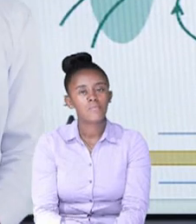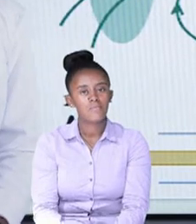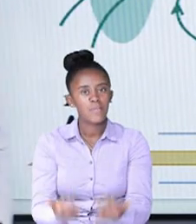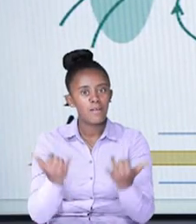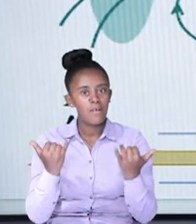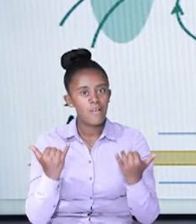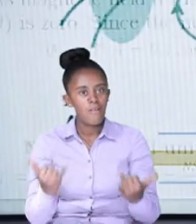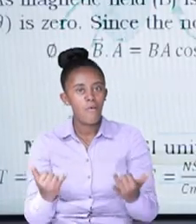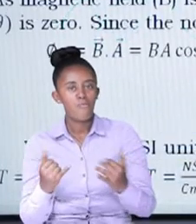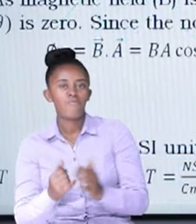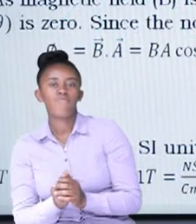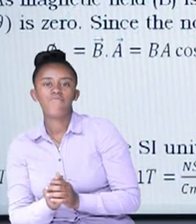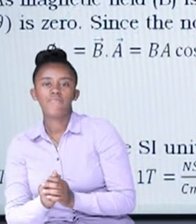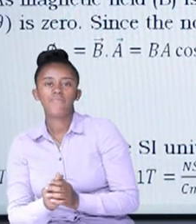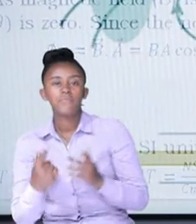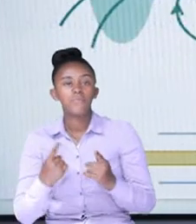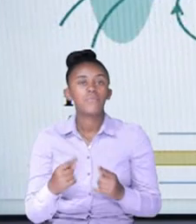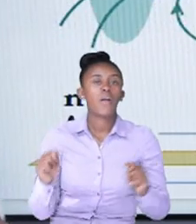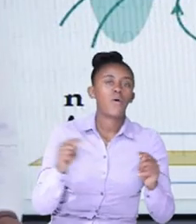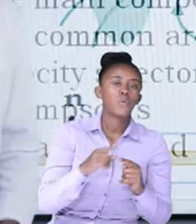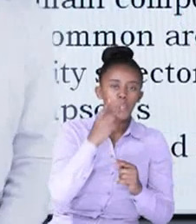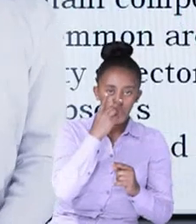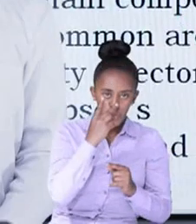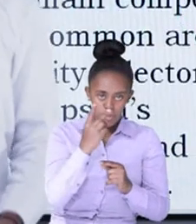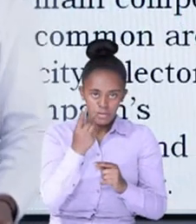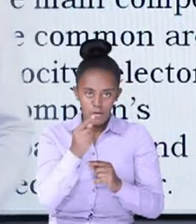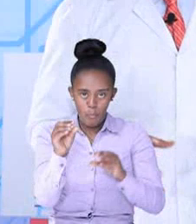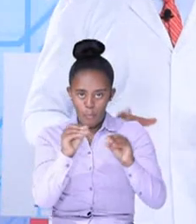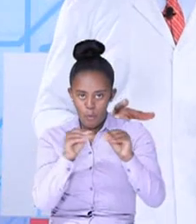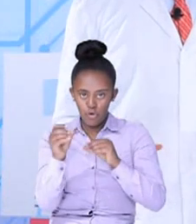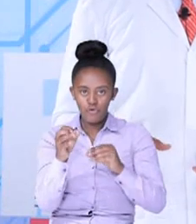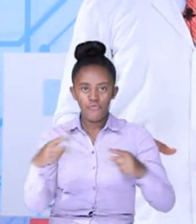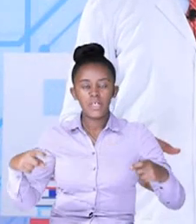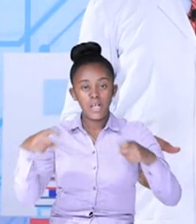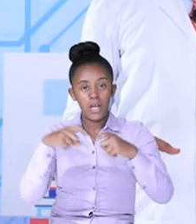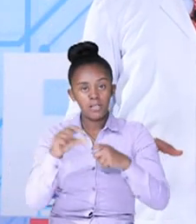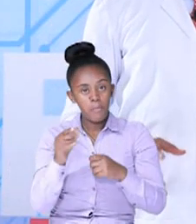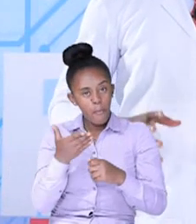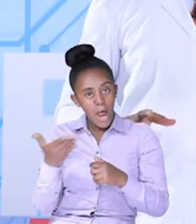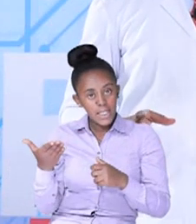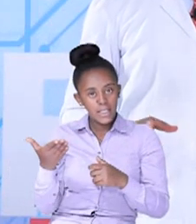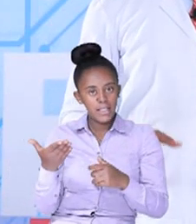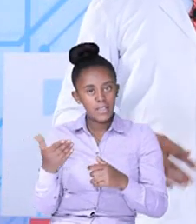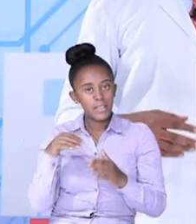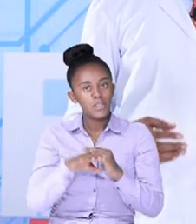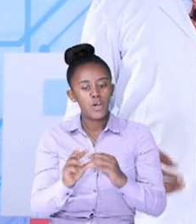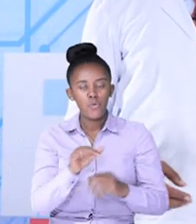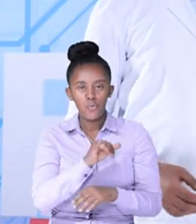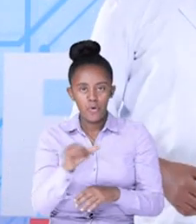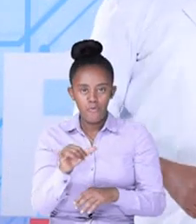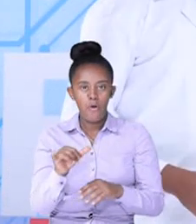Now let's proceed and try to see the motion of charged particles in a